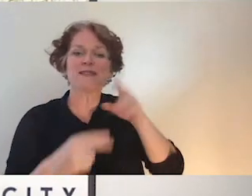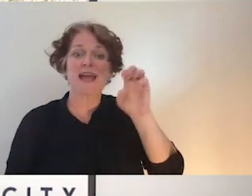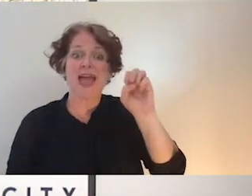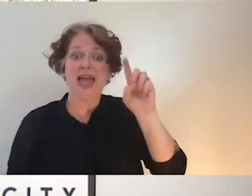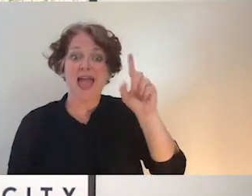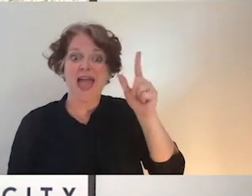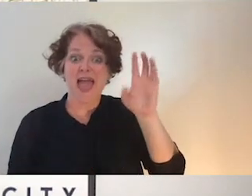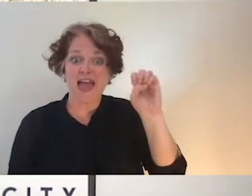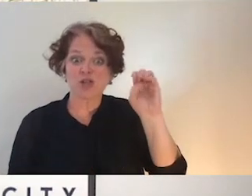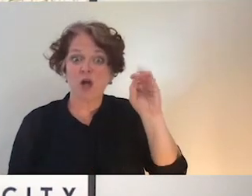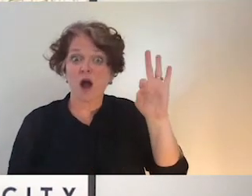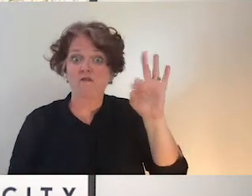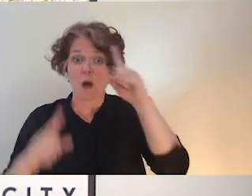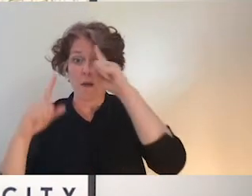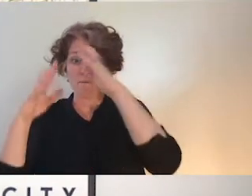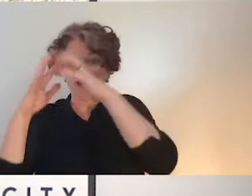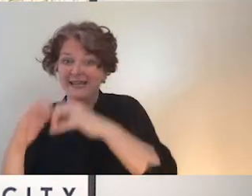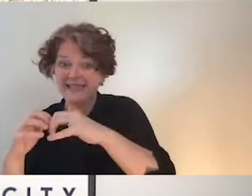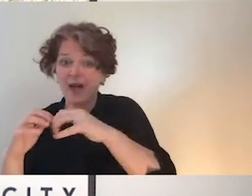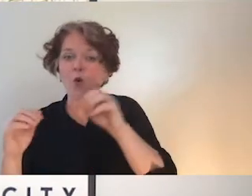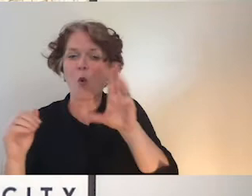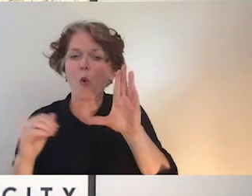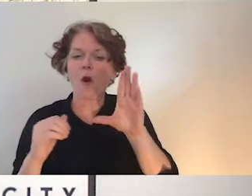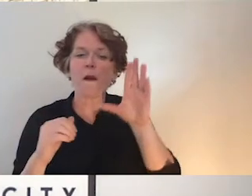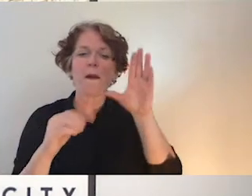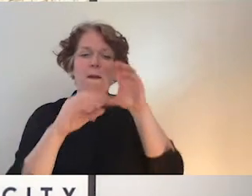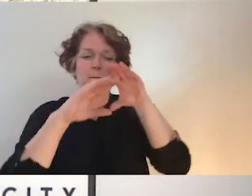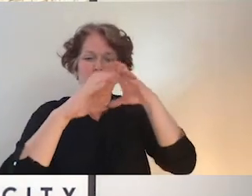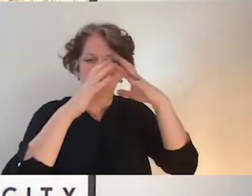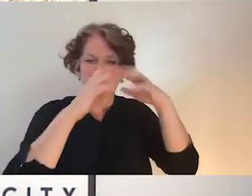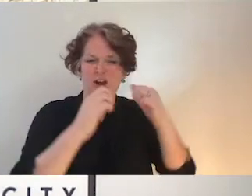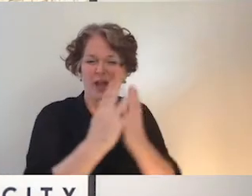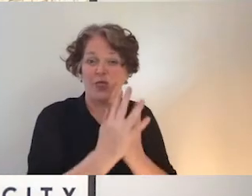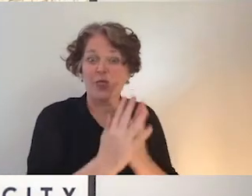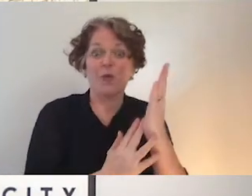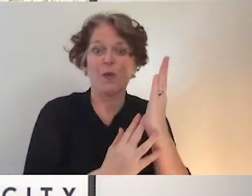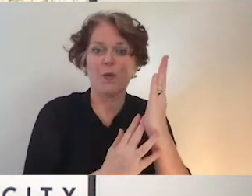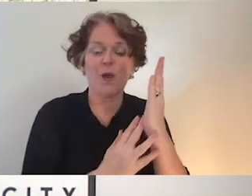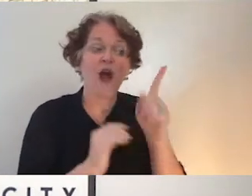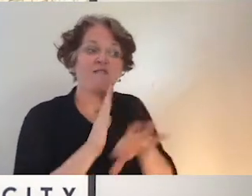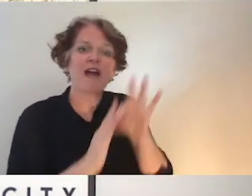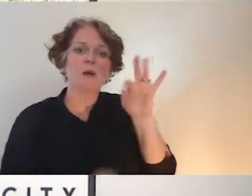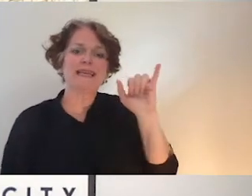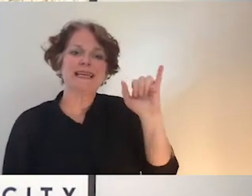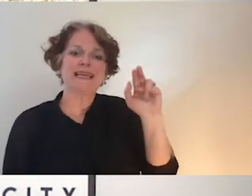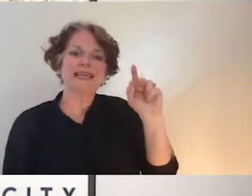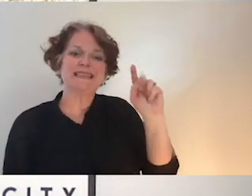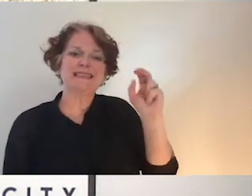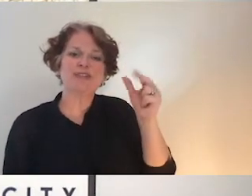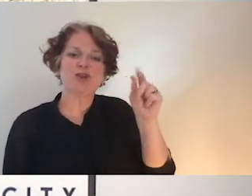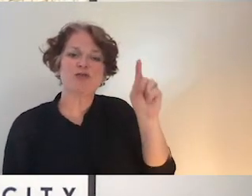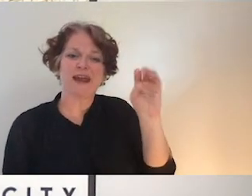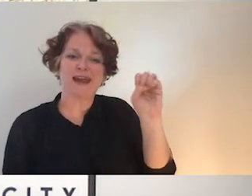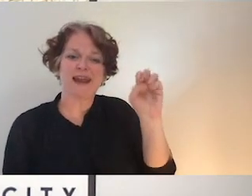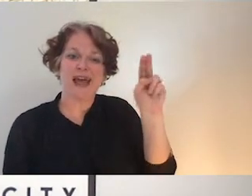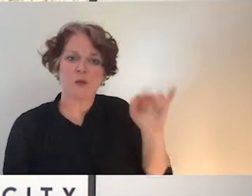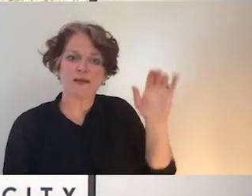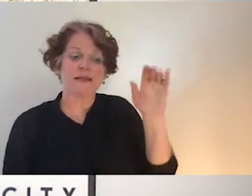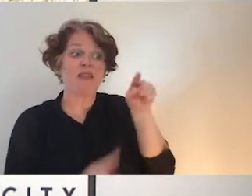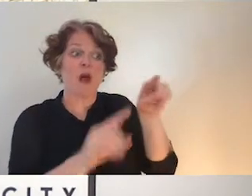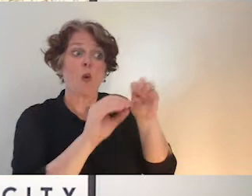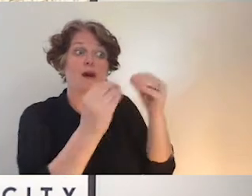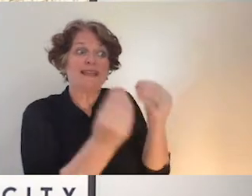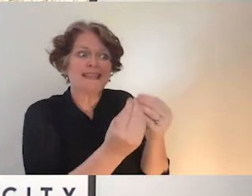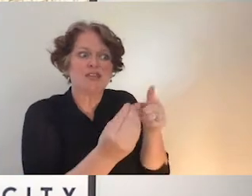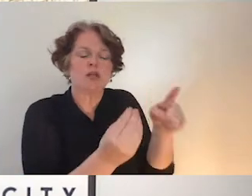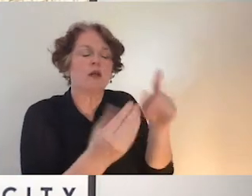calls the edge of a breakdown or a breakthrough. See, I found Integrate NYC, an